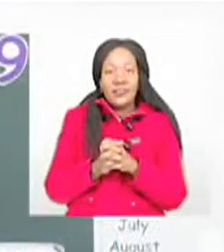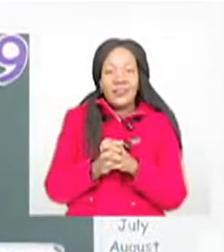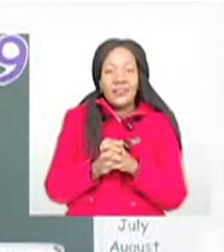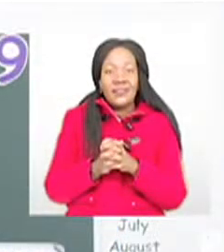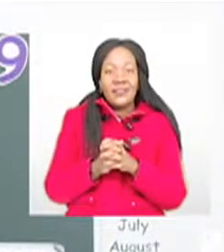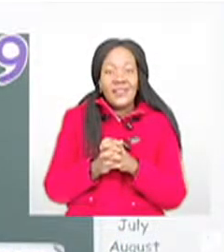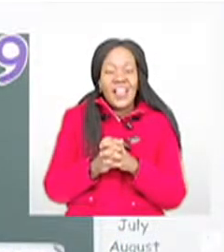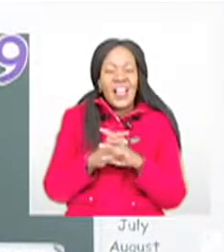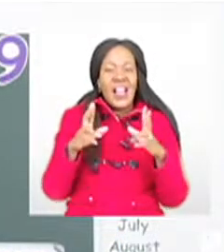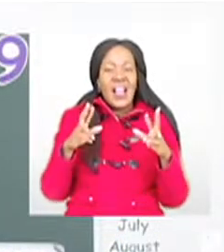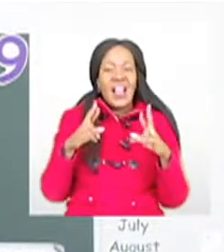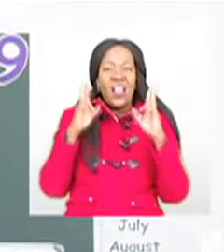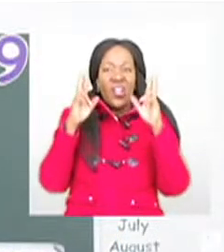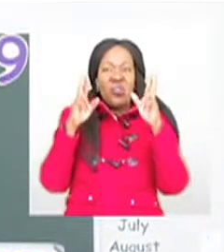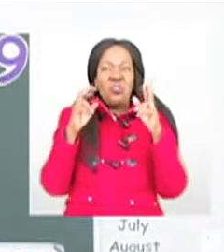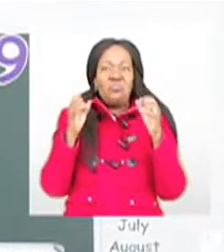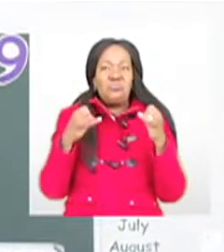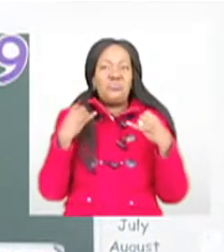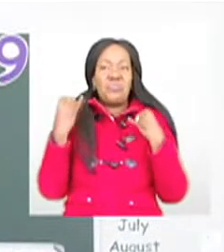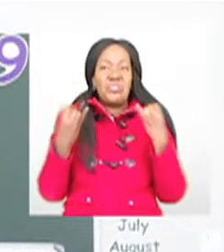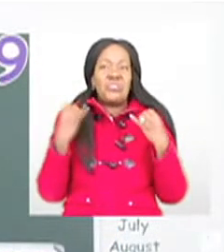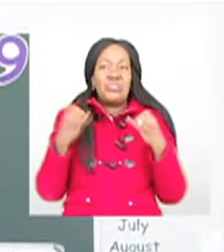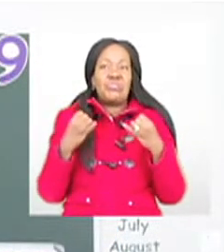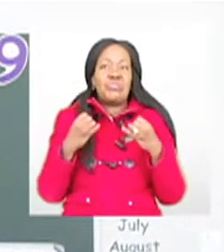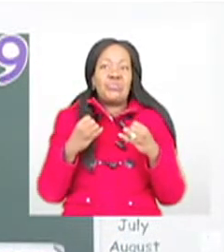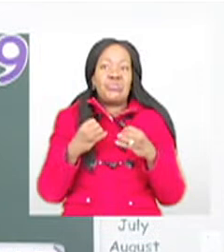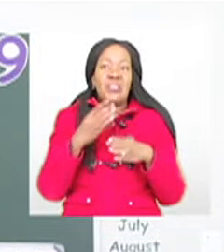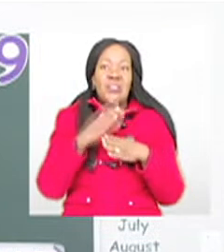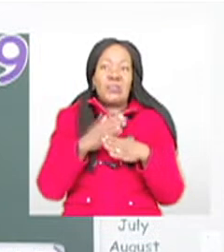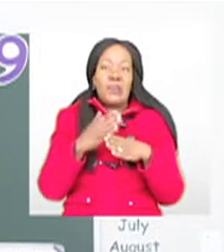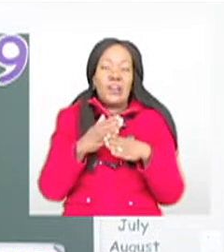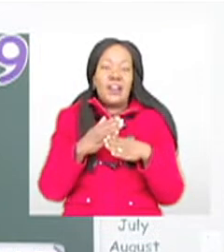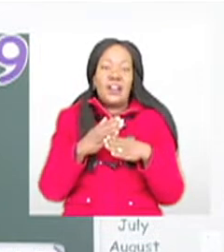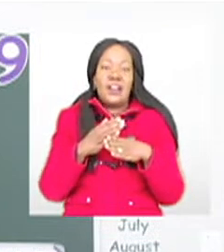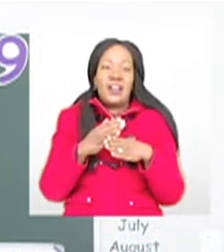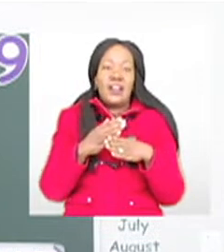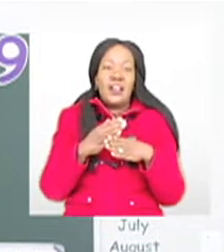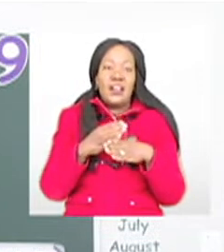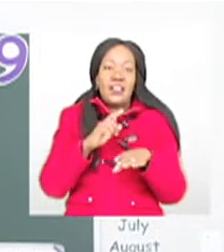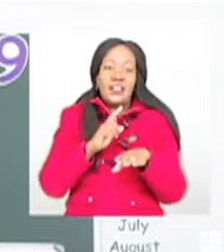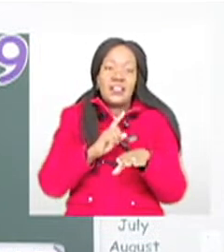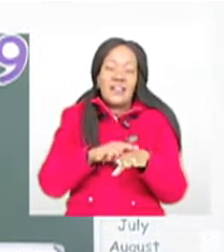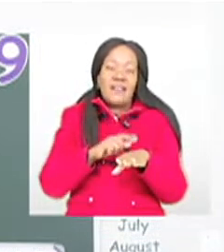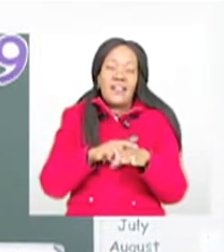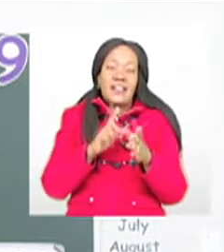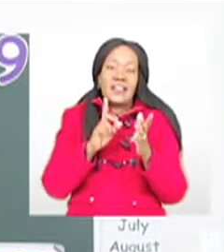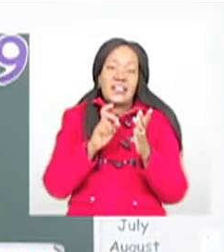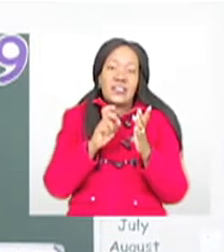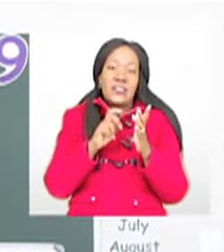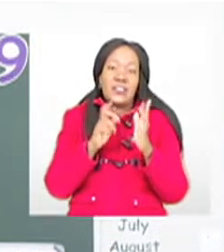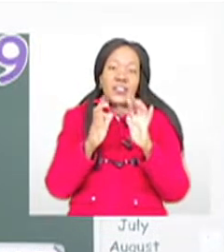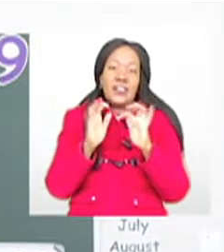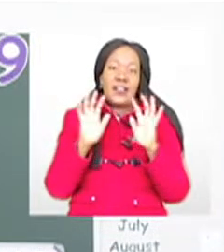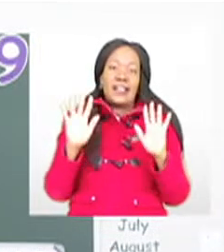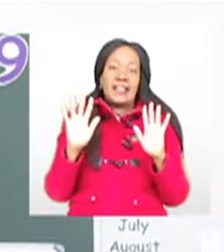Read the lesson. Now it is time for us to sanitize our hands.